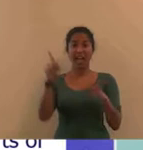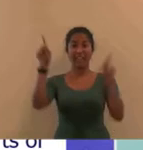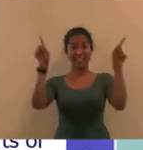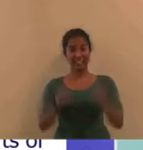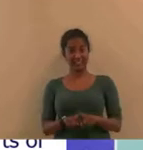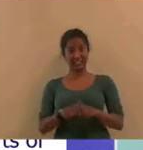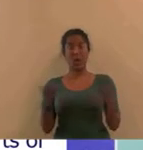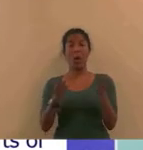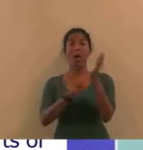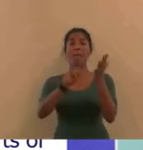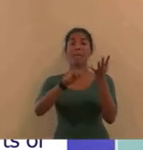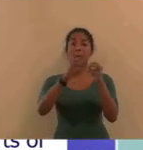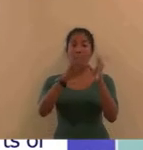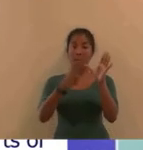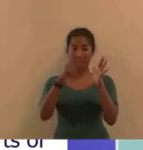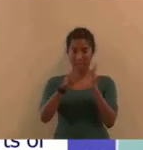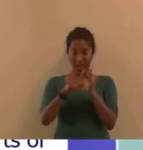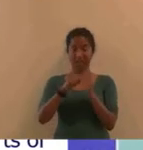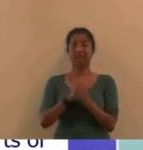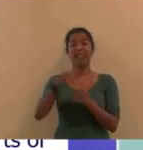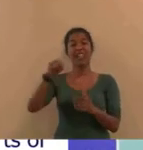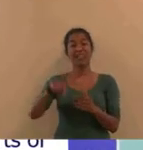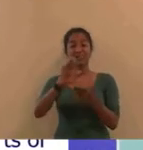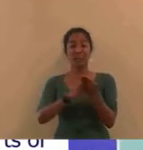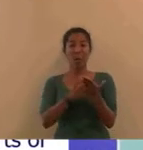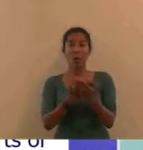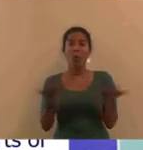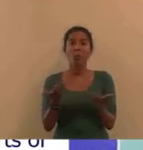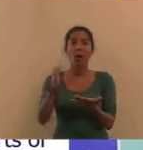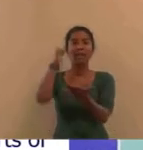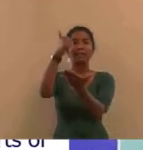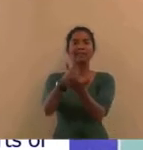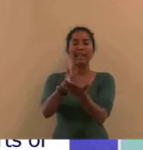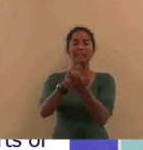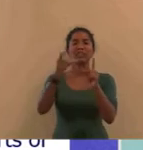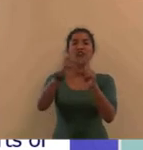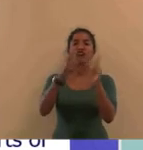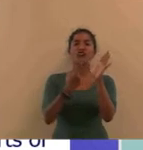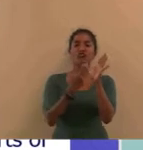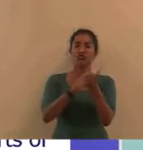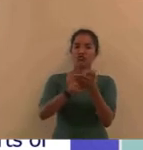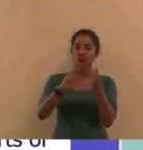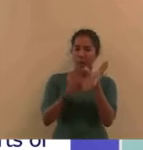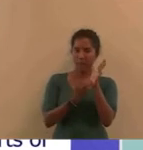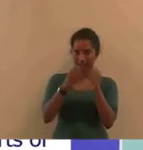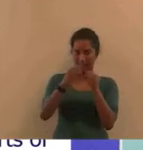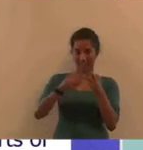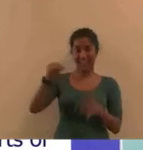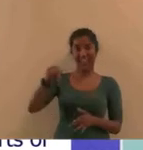The poem is set in Dharavi, which is on the outskirts of Mumbai. Here, there is always a shortage of